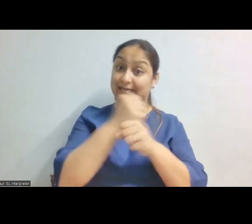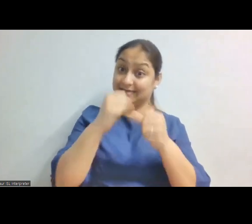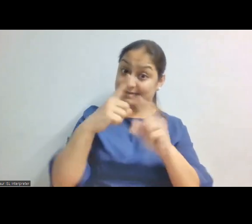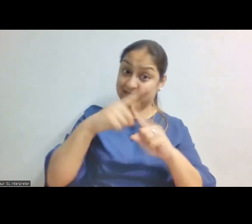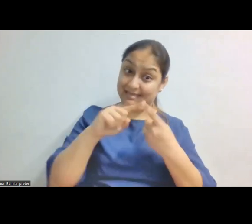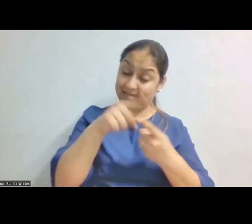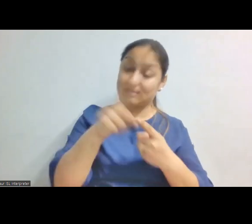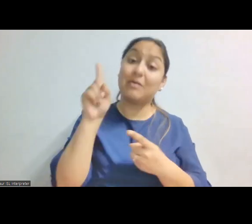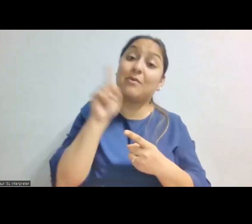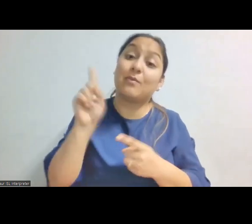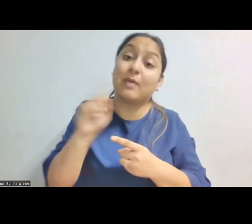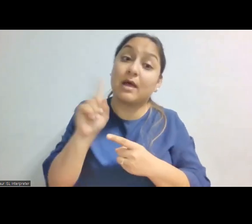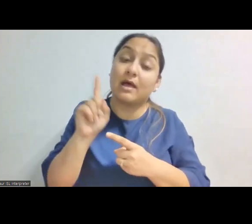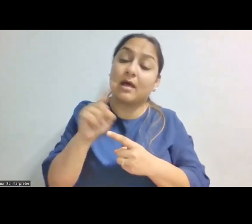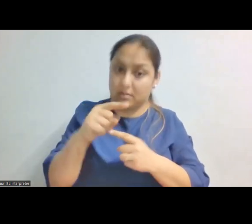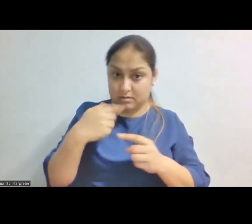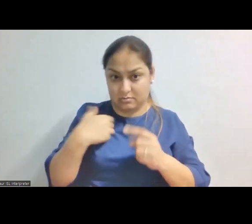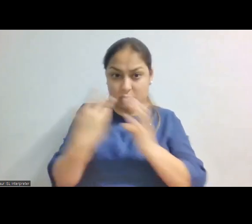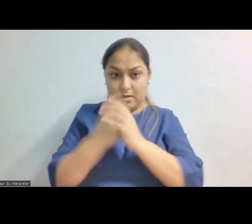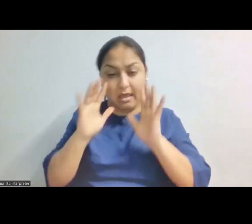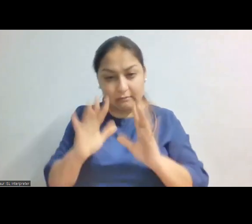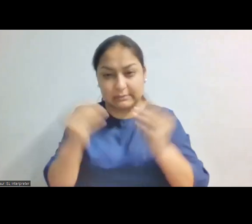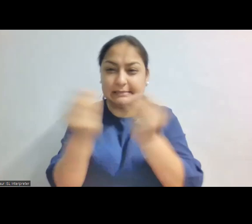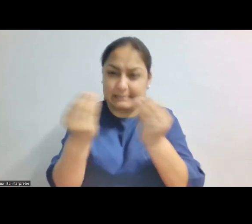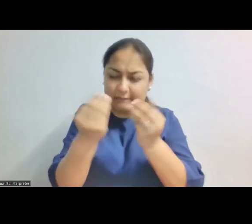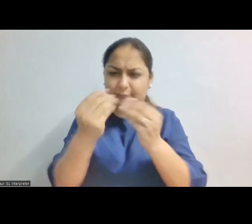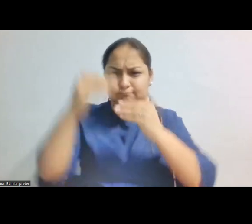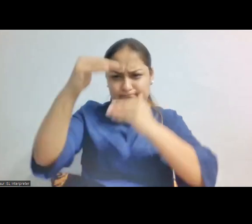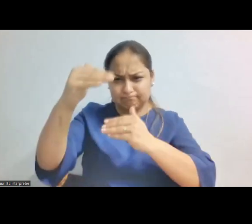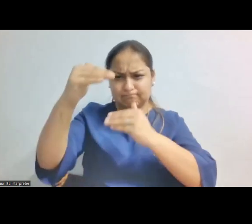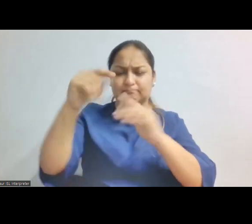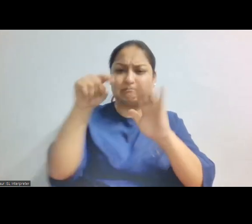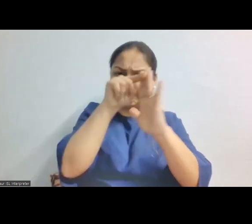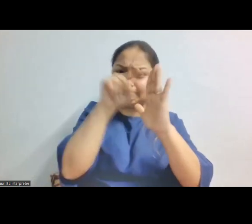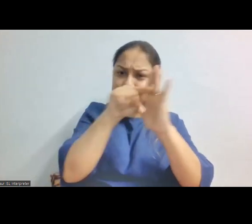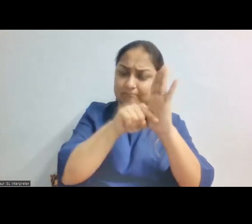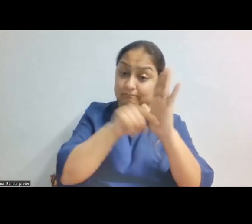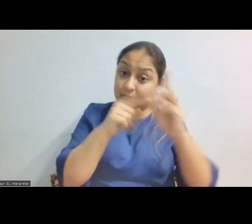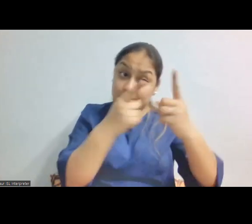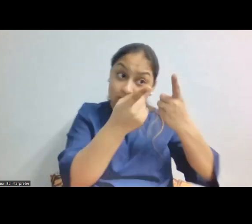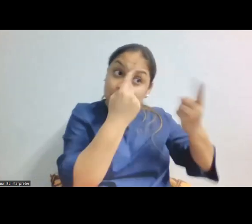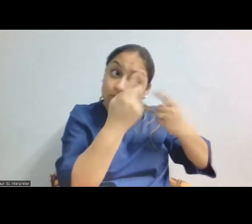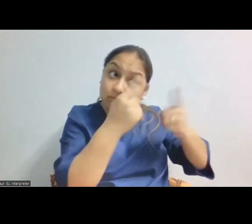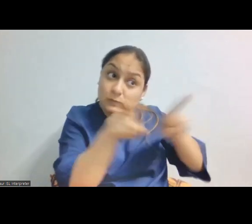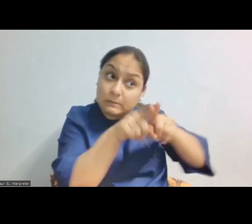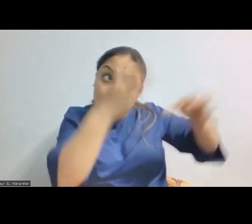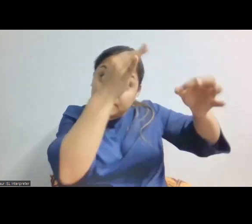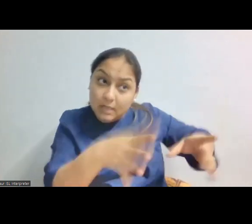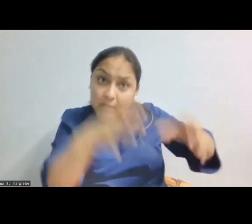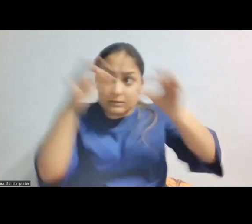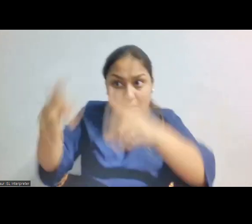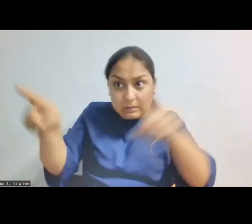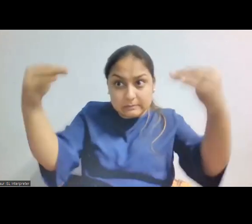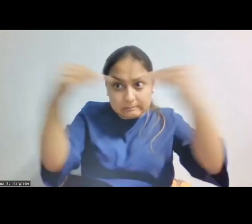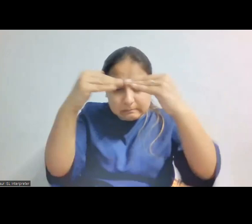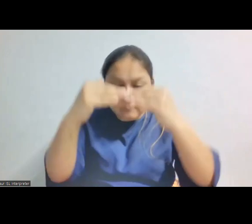we have about several parameters, matrix. We evaluate and examine all the